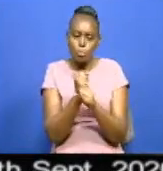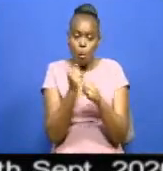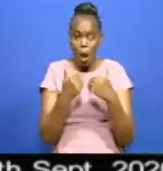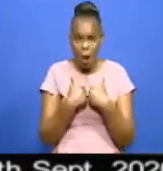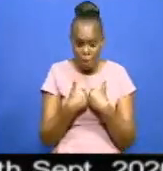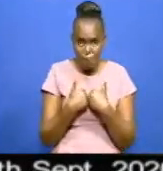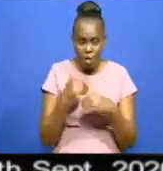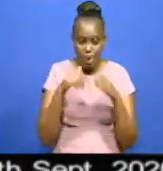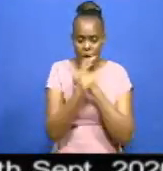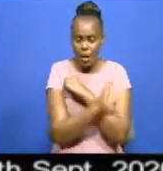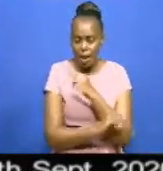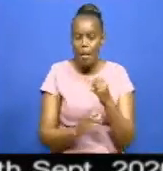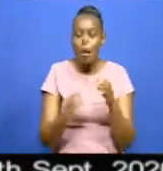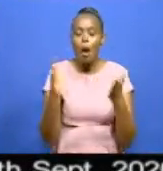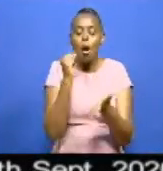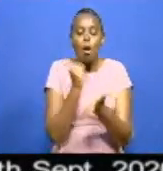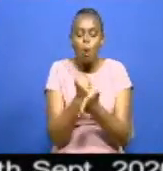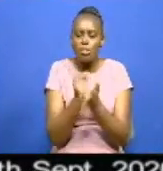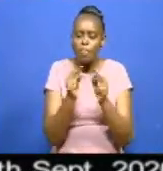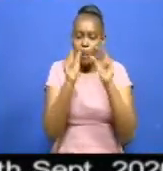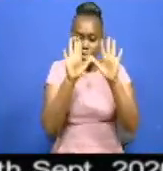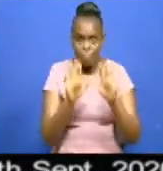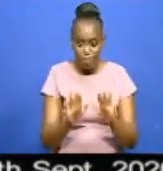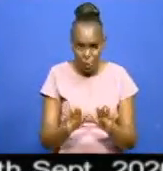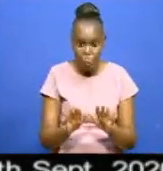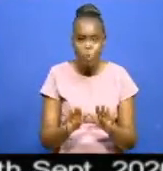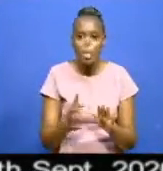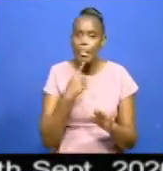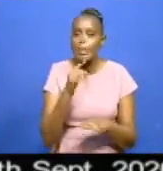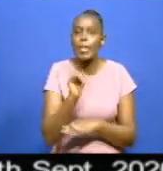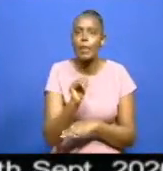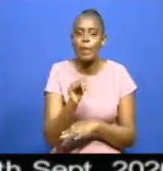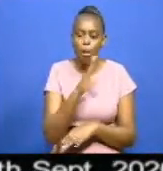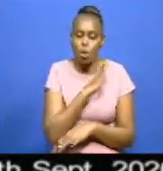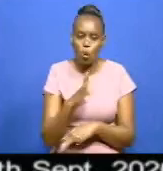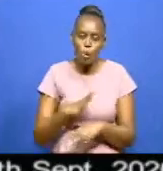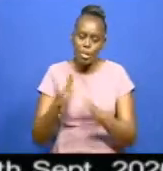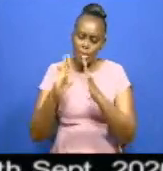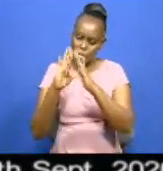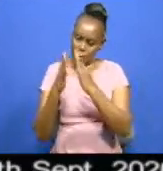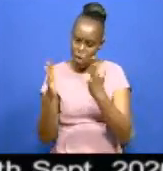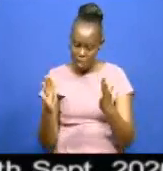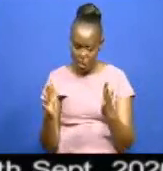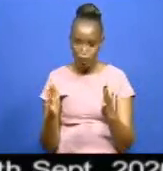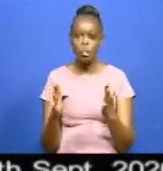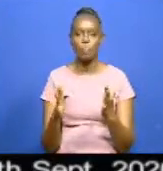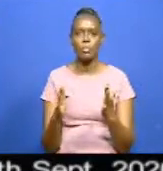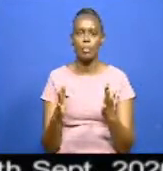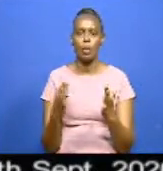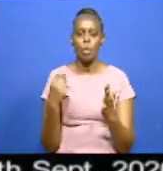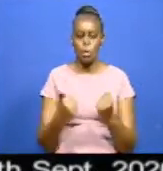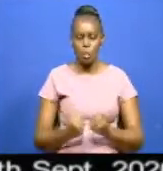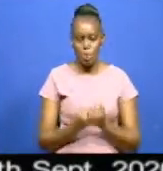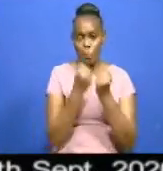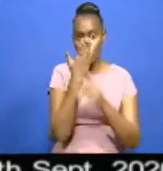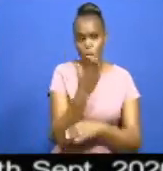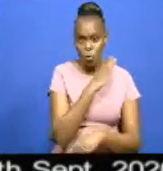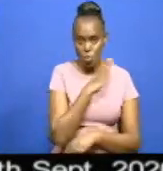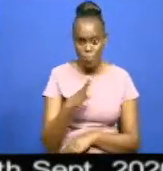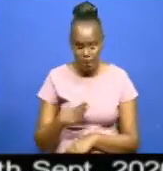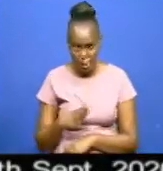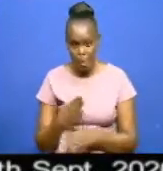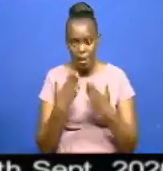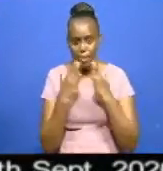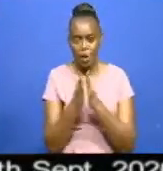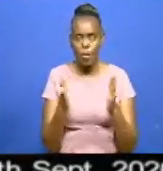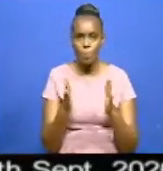this country. And this office is very important. So I'm saying to the committee, congratulations, and we will stand by you and we will support you. Thank you